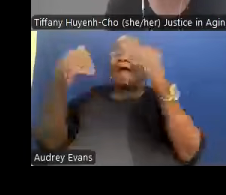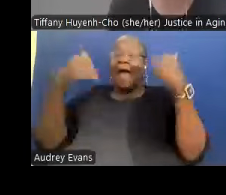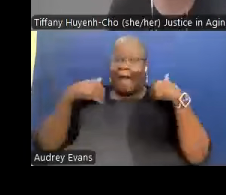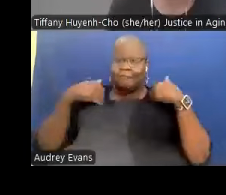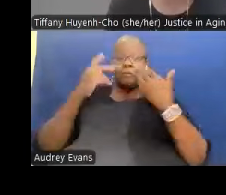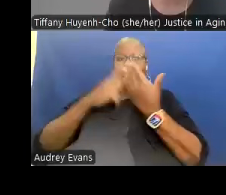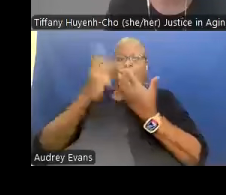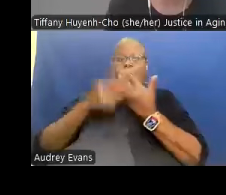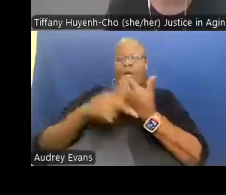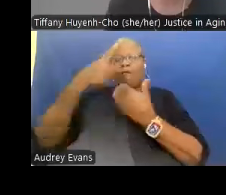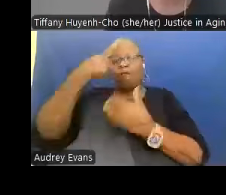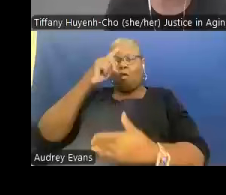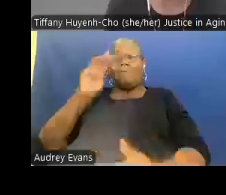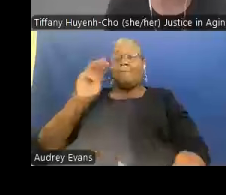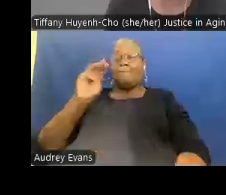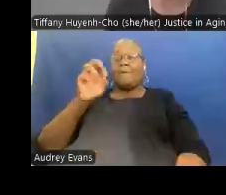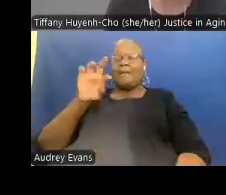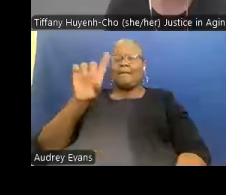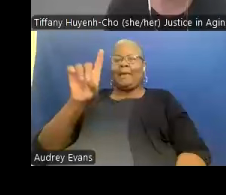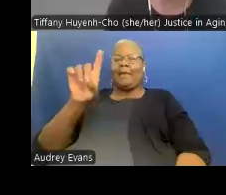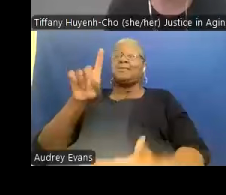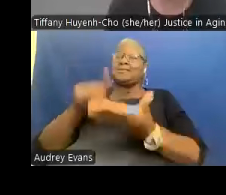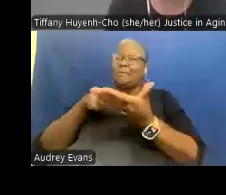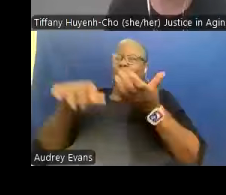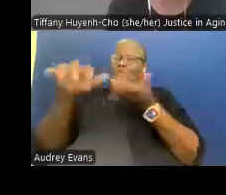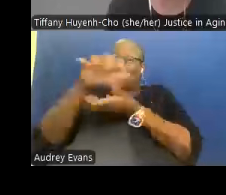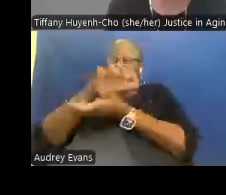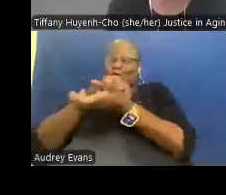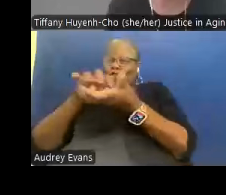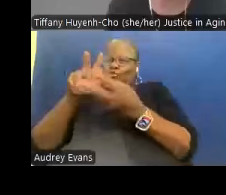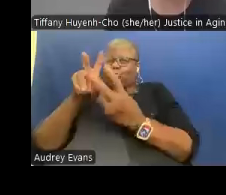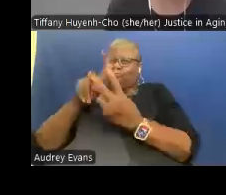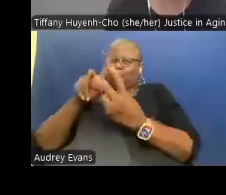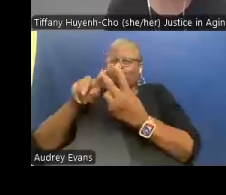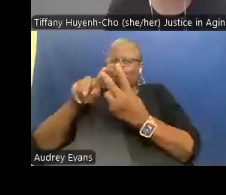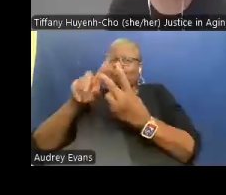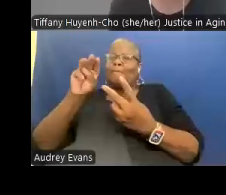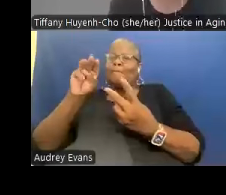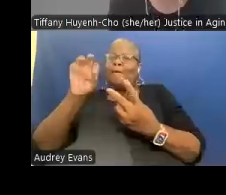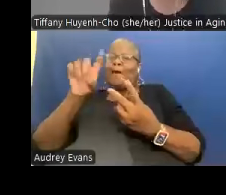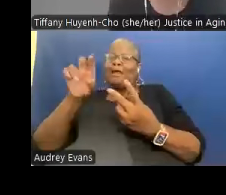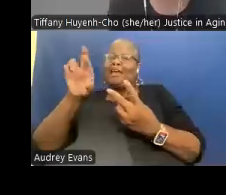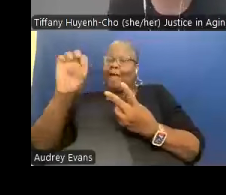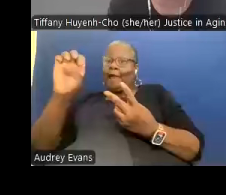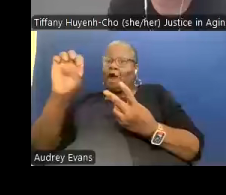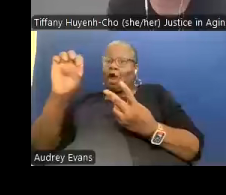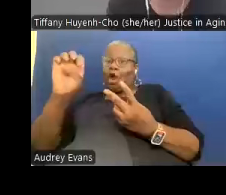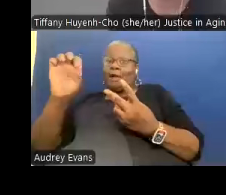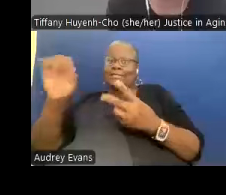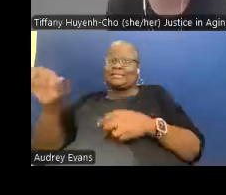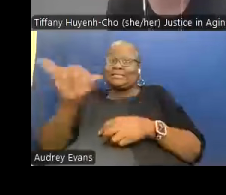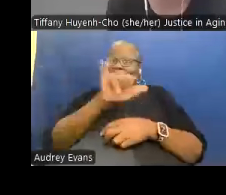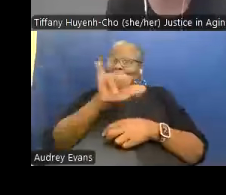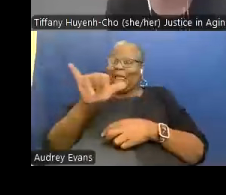program. Medicaid is often confused with Medicare, but they are not the same. Medicaid and Medicare are two